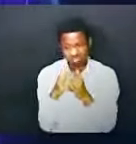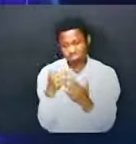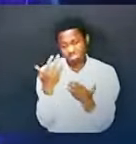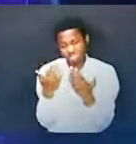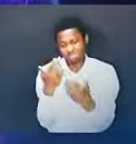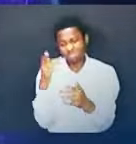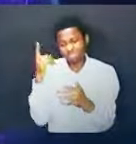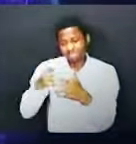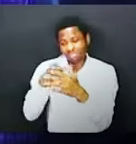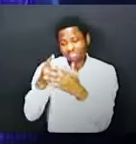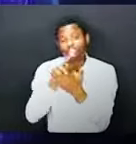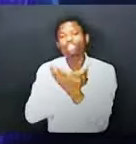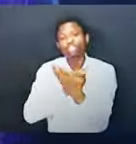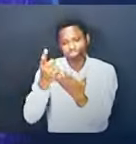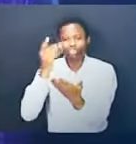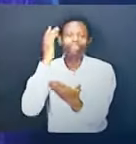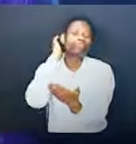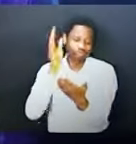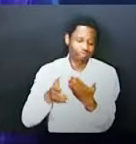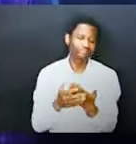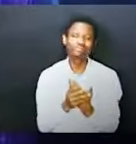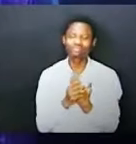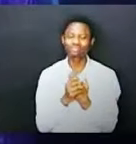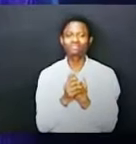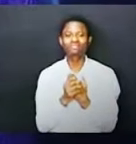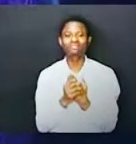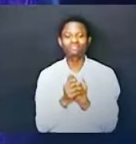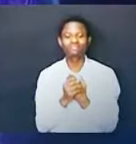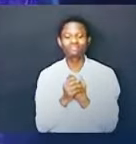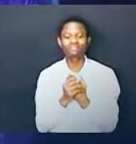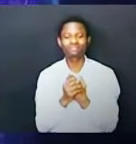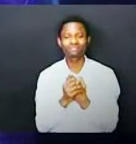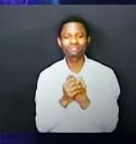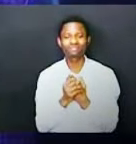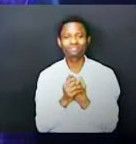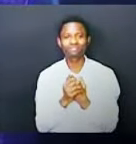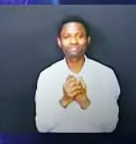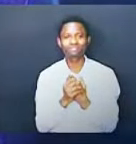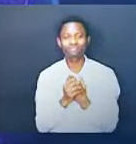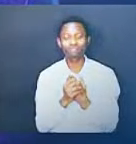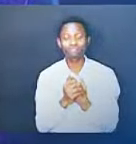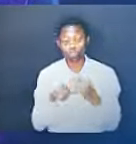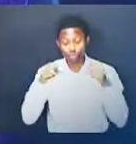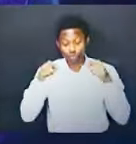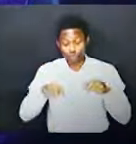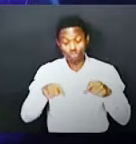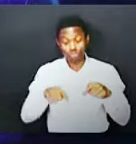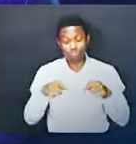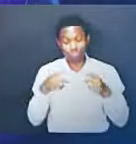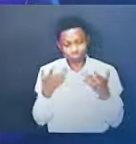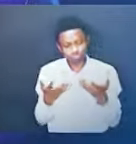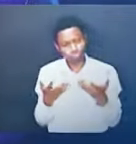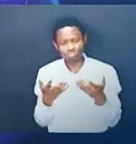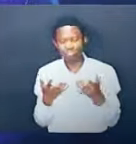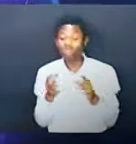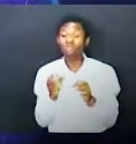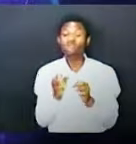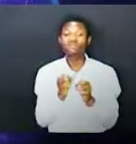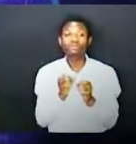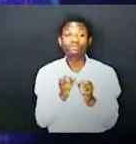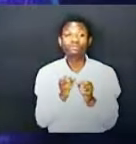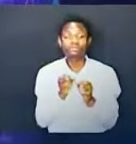next week, God willing. But today I want to deal with